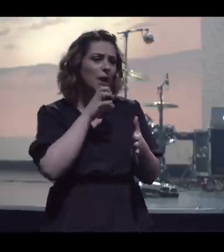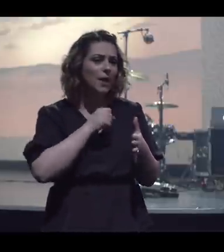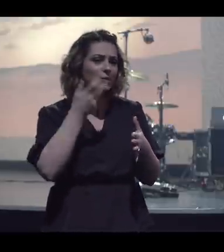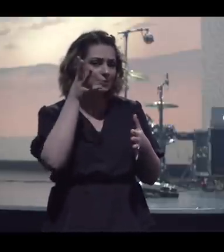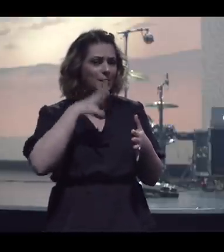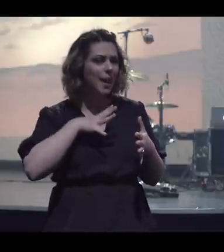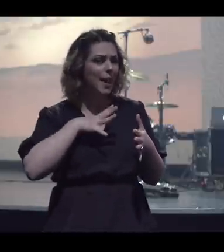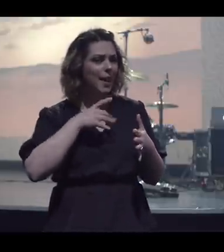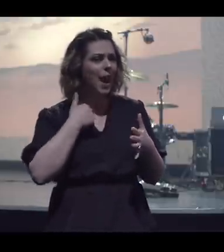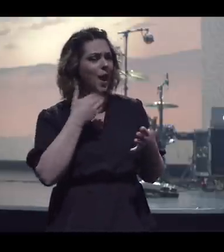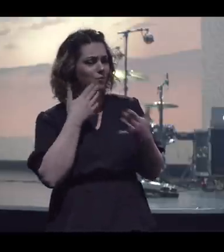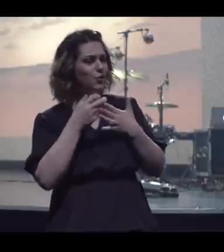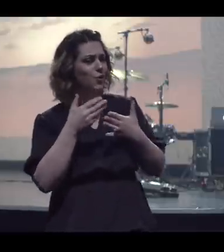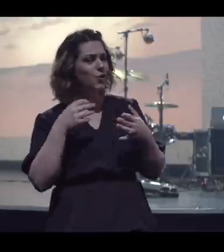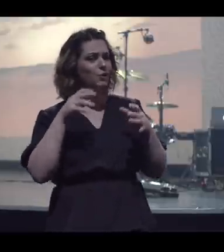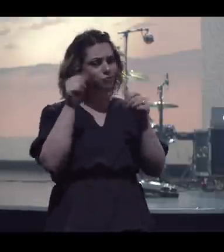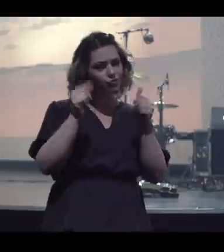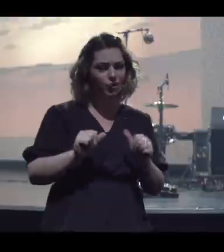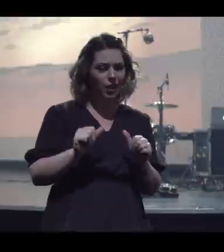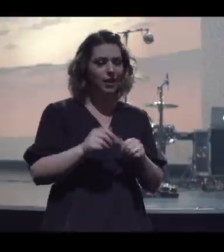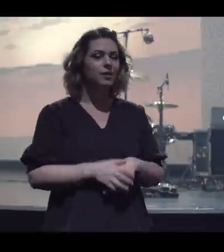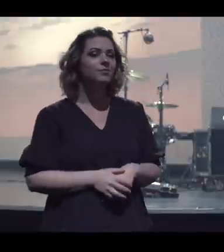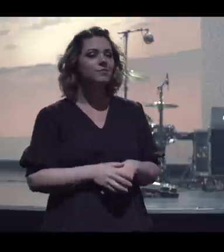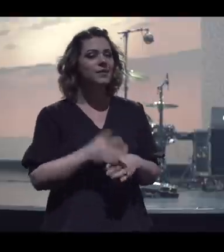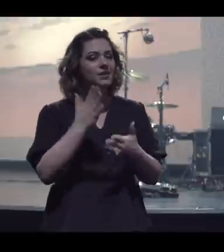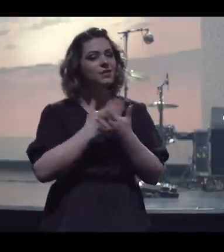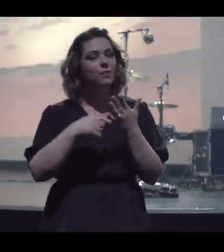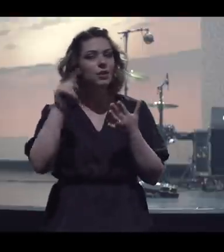thinking. Middle age? You gonna live past 100?